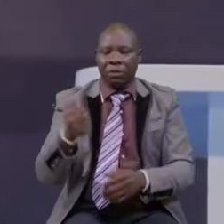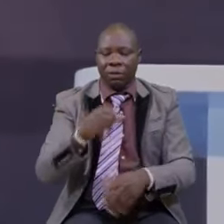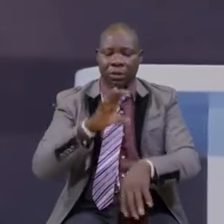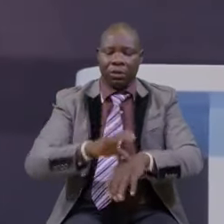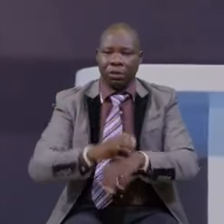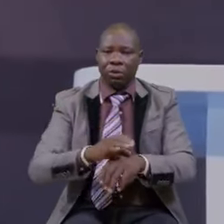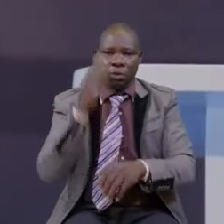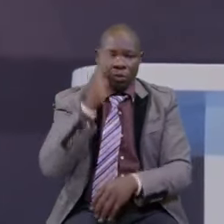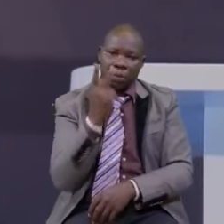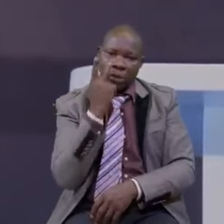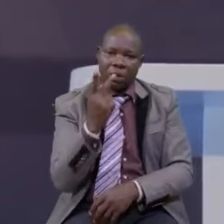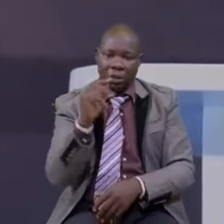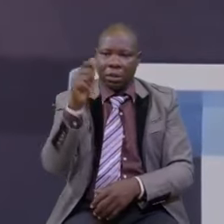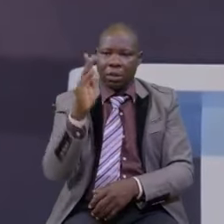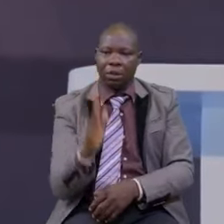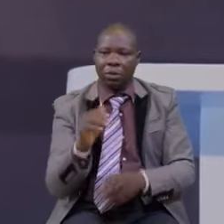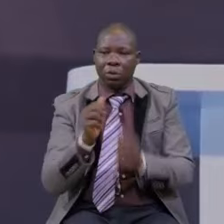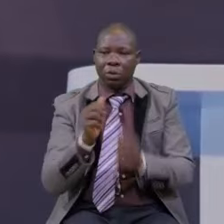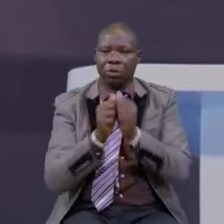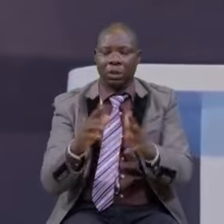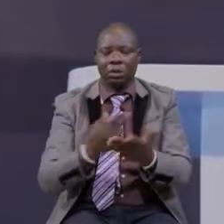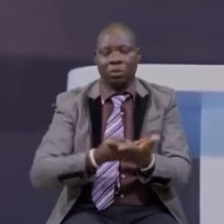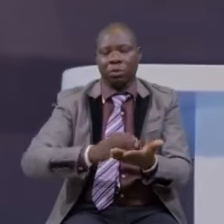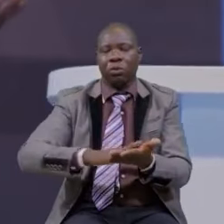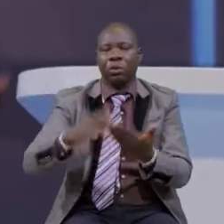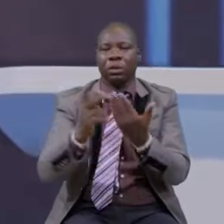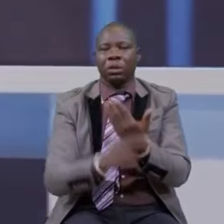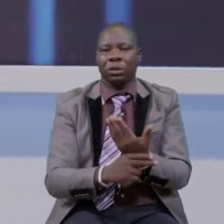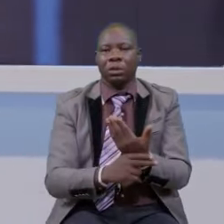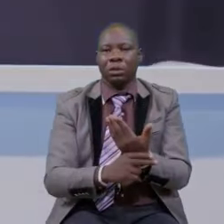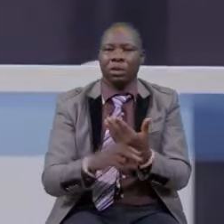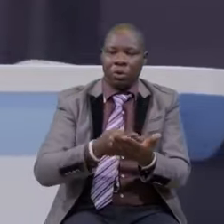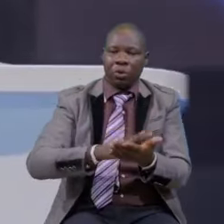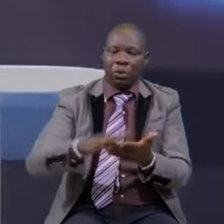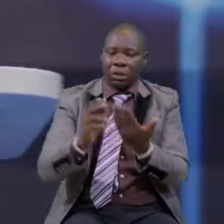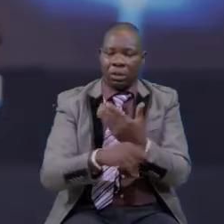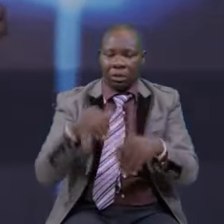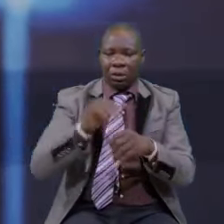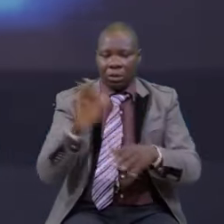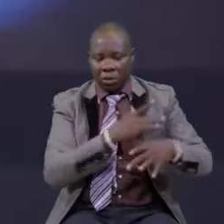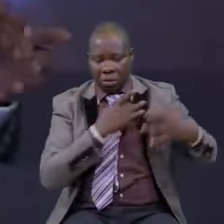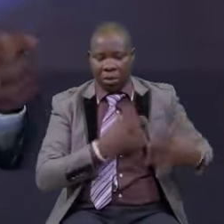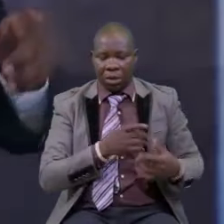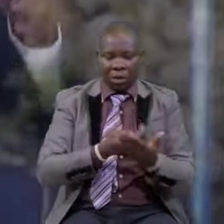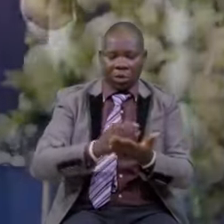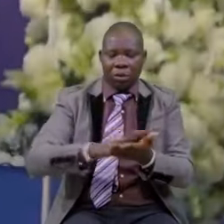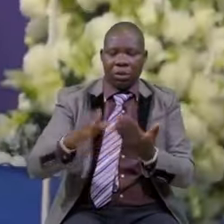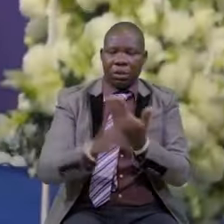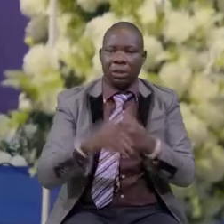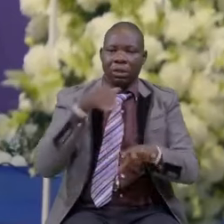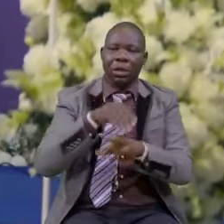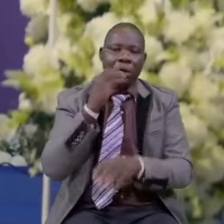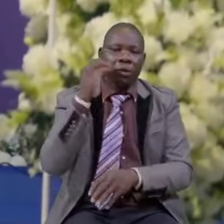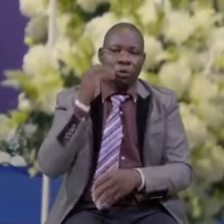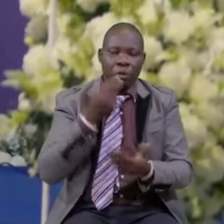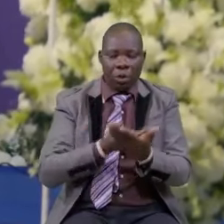see God without holiness. Holiness in the heart, holiness at home, holiness